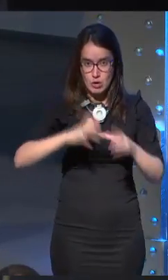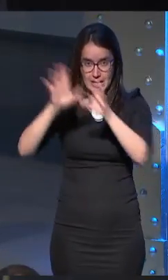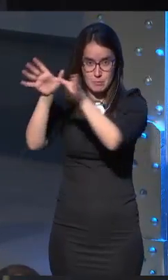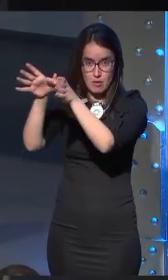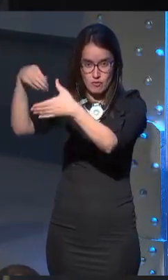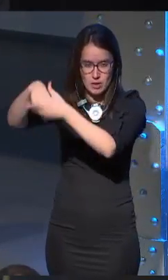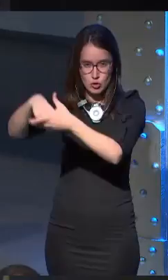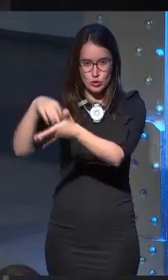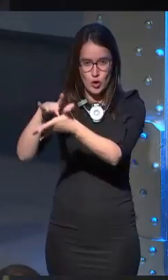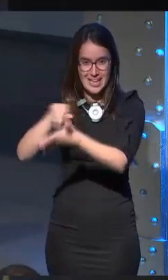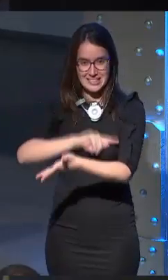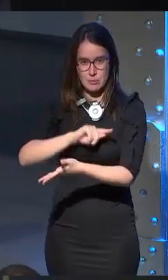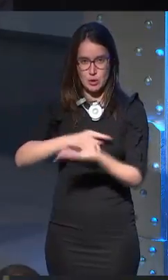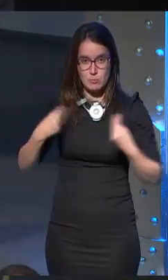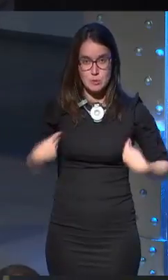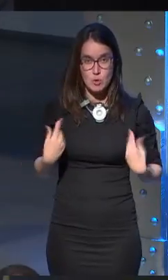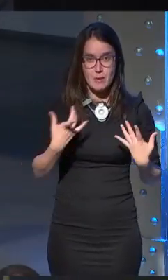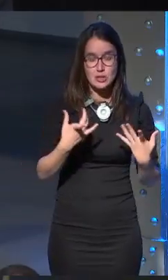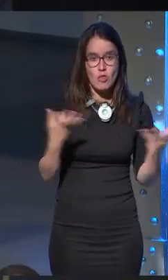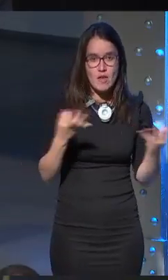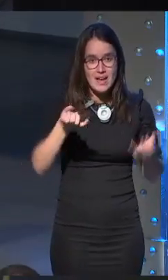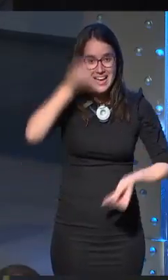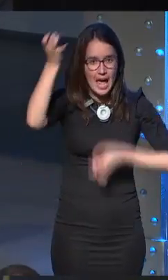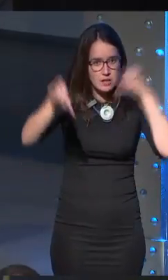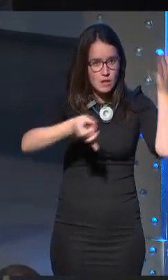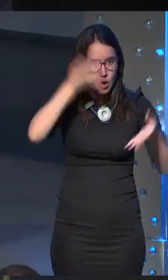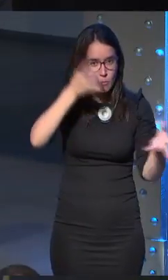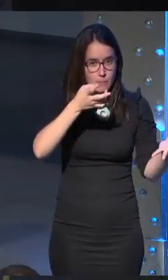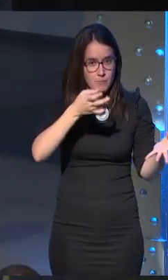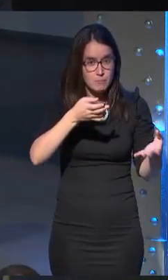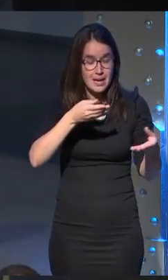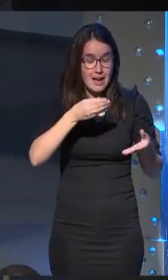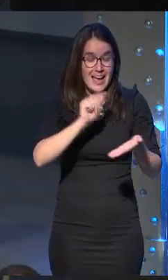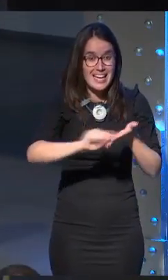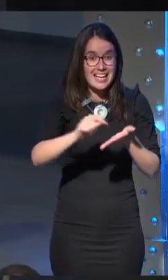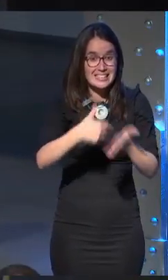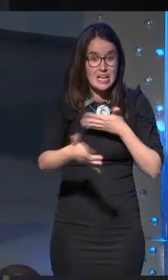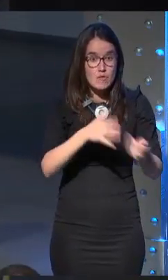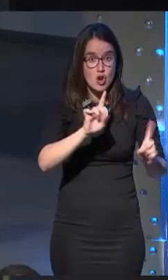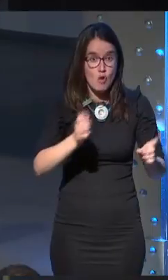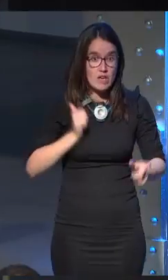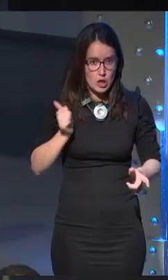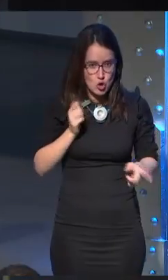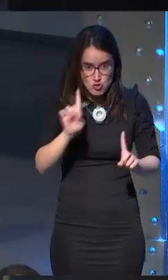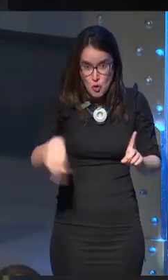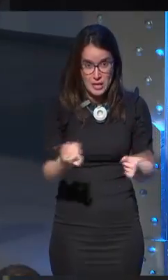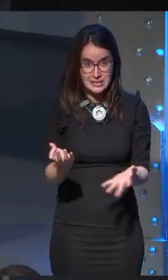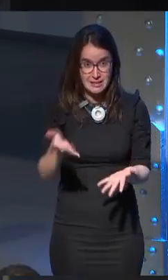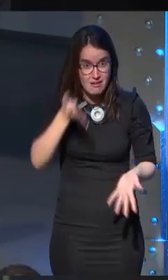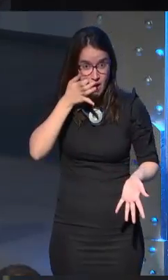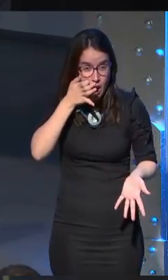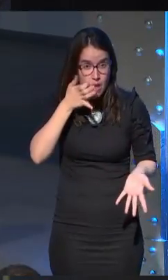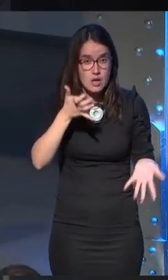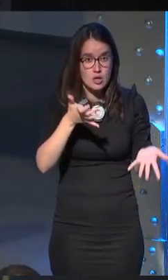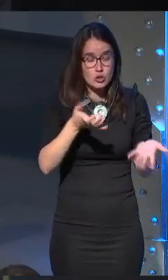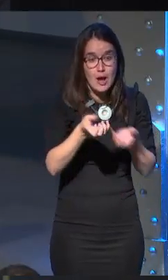your nonfiction writing, and, letting people not tell them the story, but show them the story and